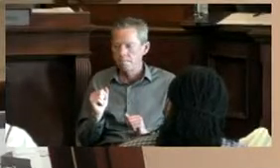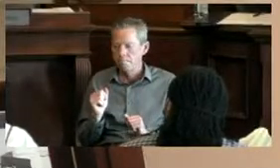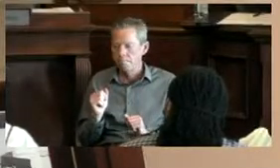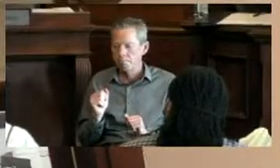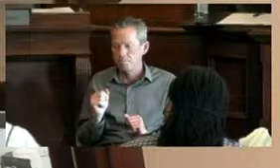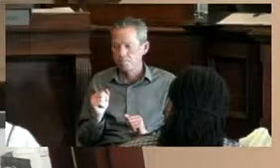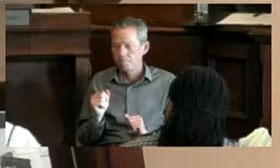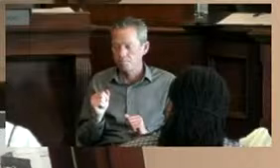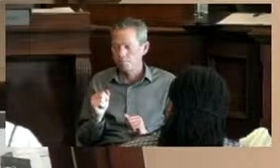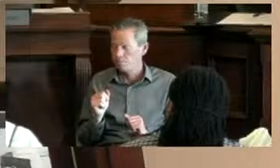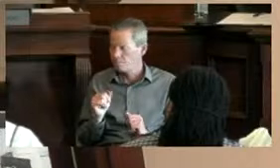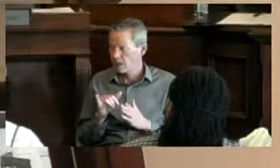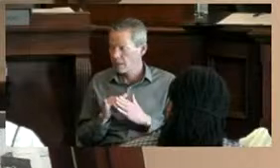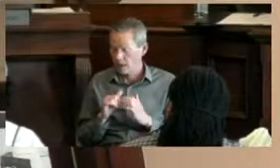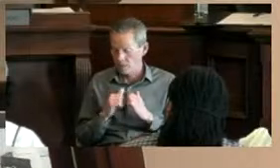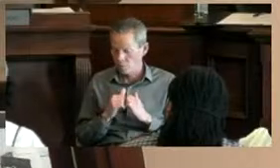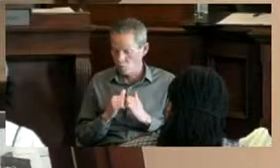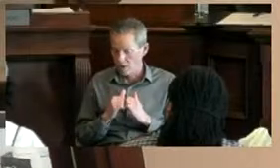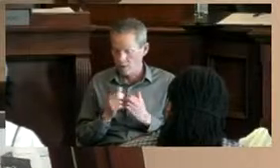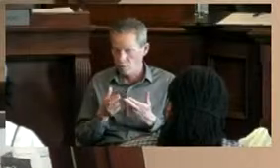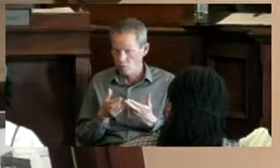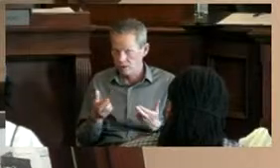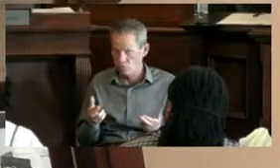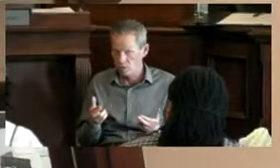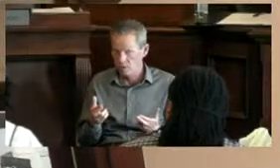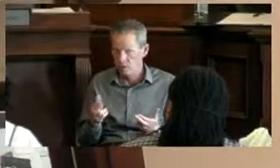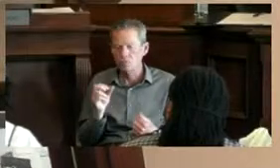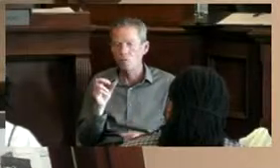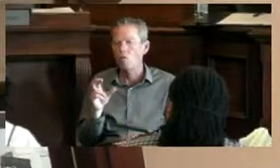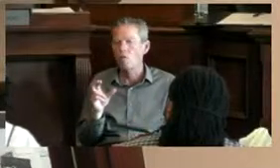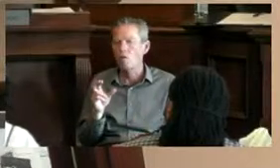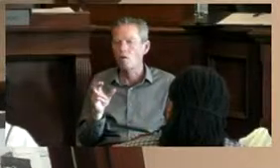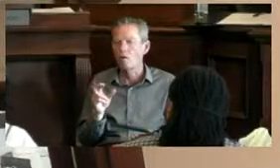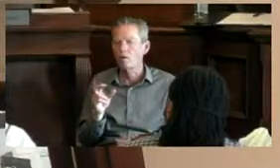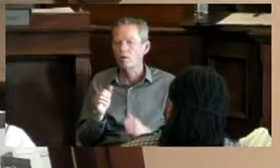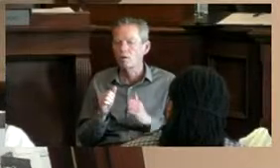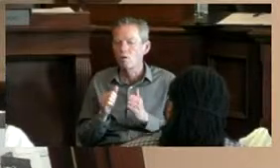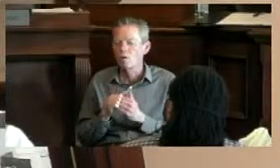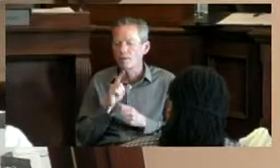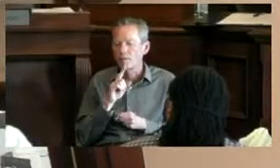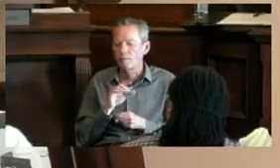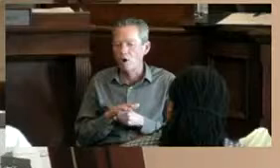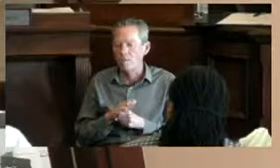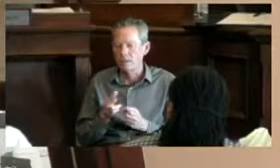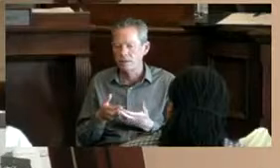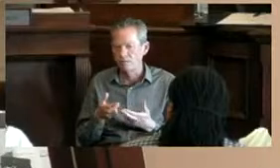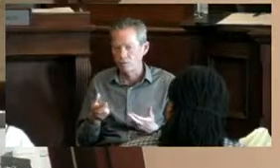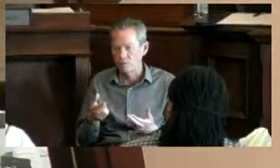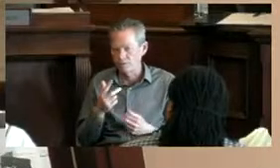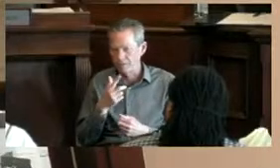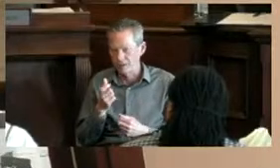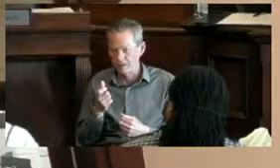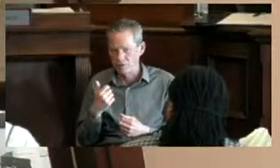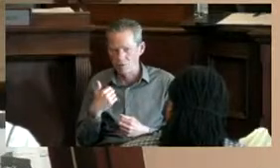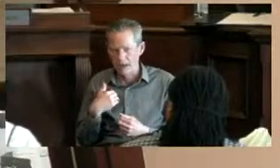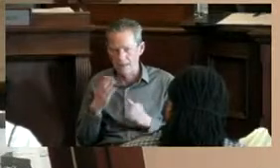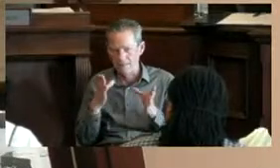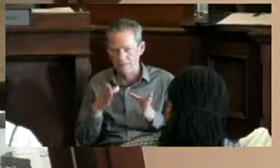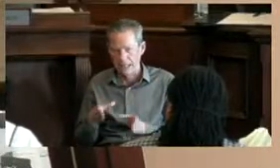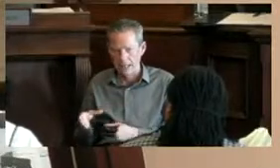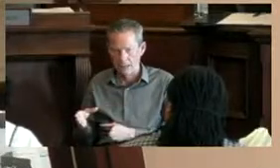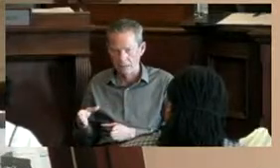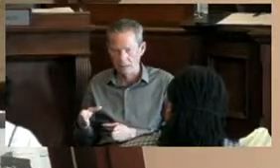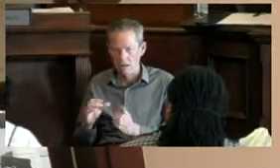does that come with resources or with the promise of resources, because you guys have a